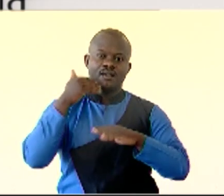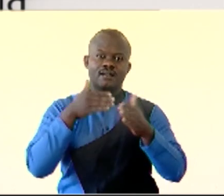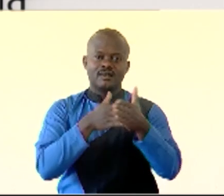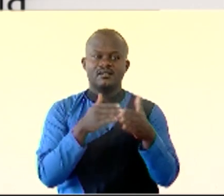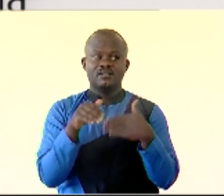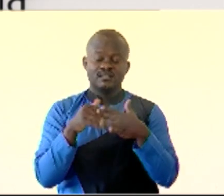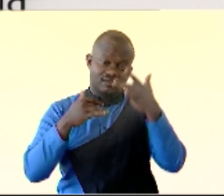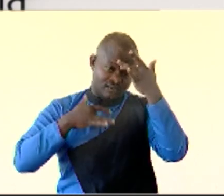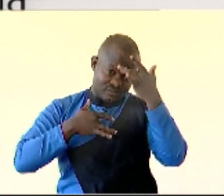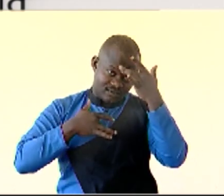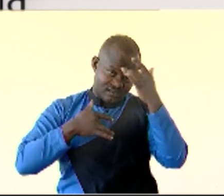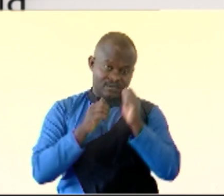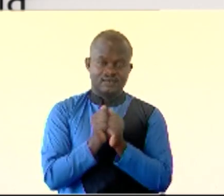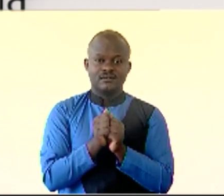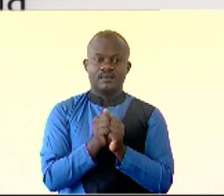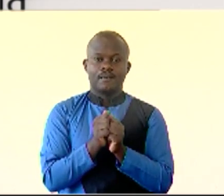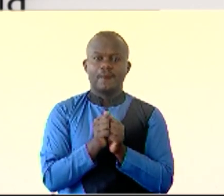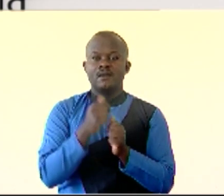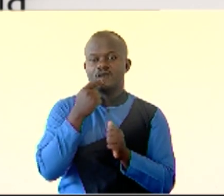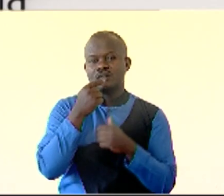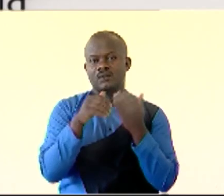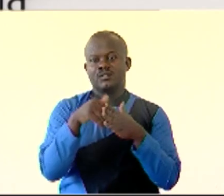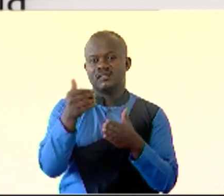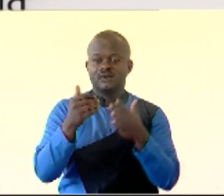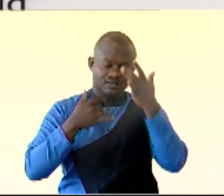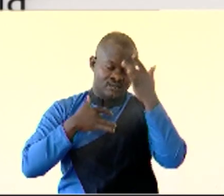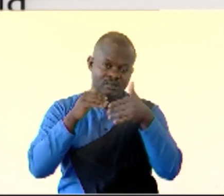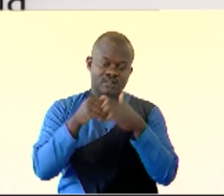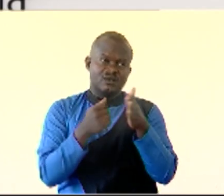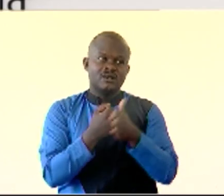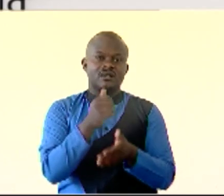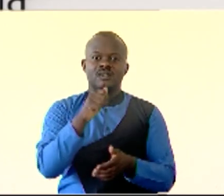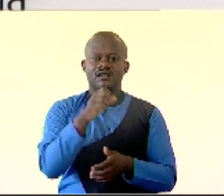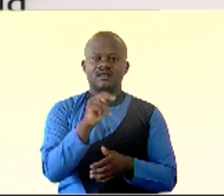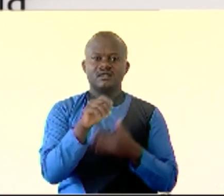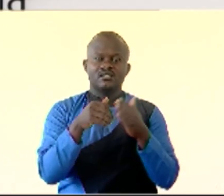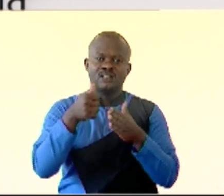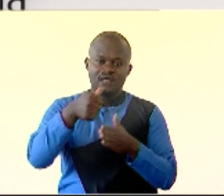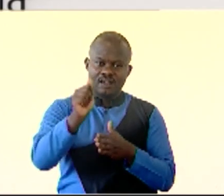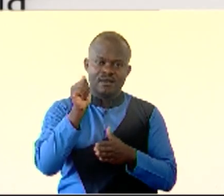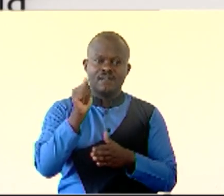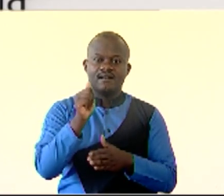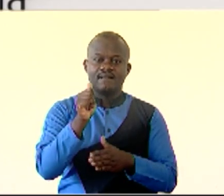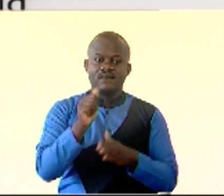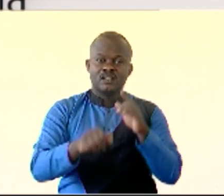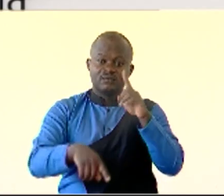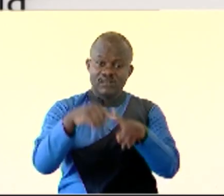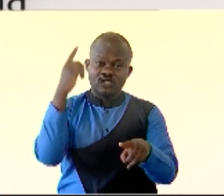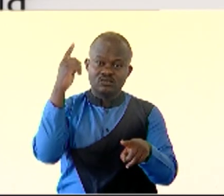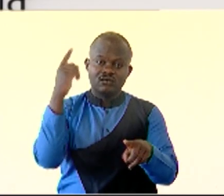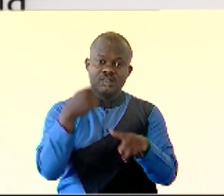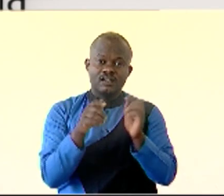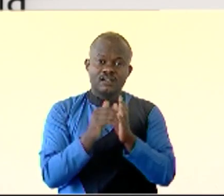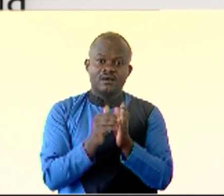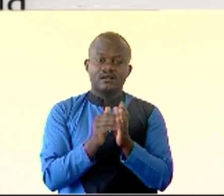disease-causing agent. So these disease-causing agents they are fatal, and organs